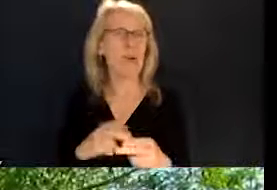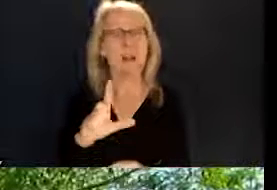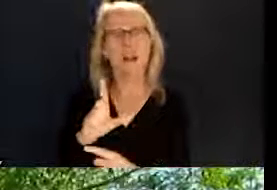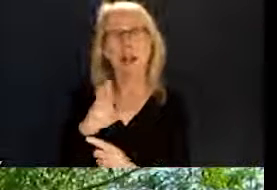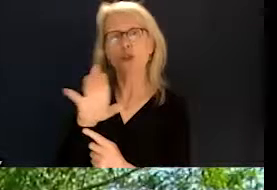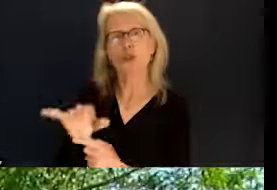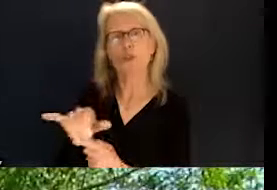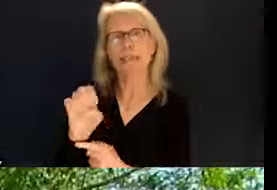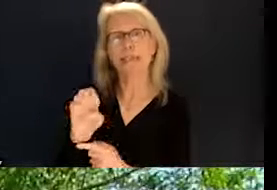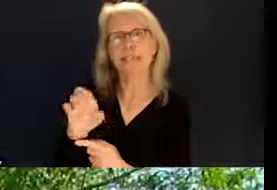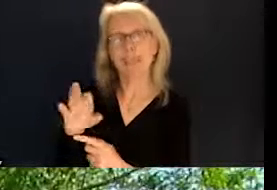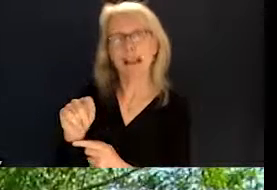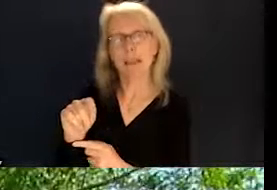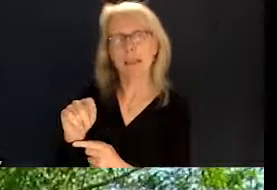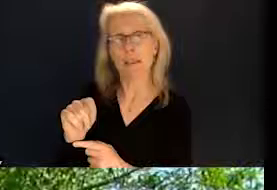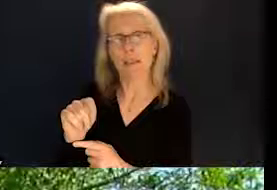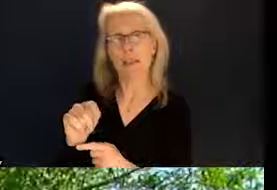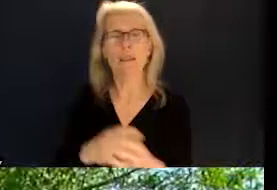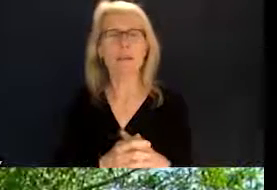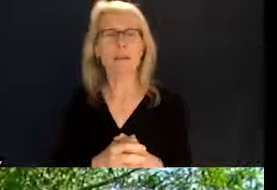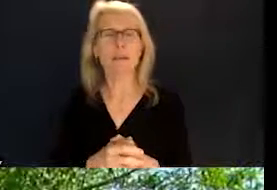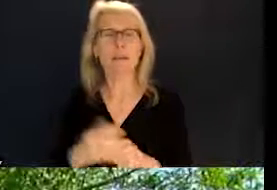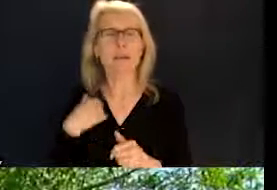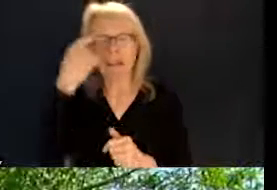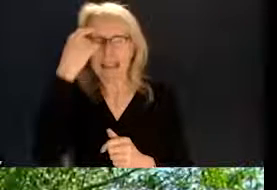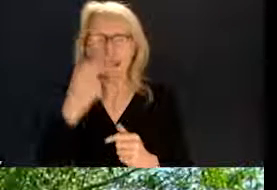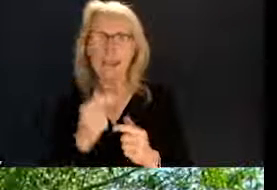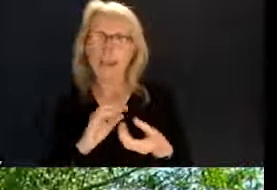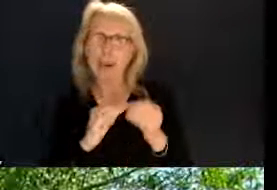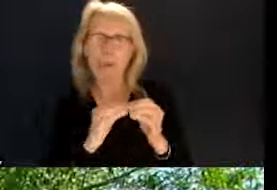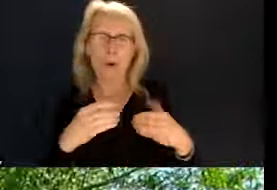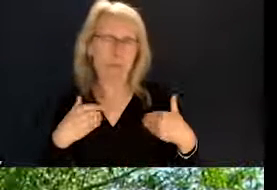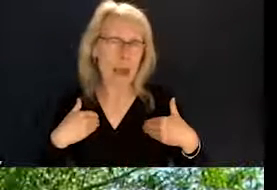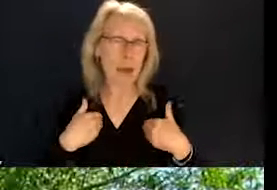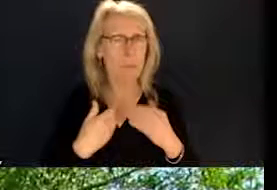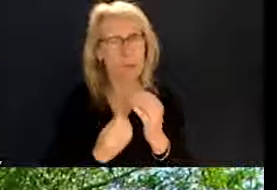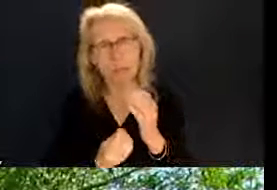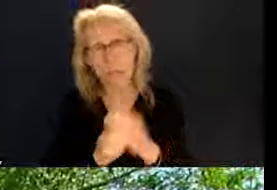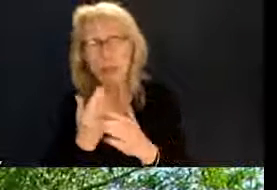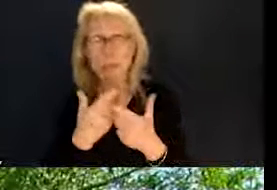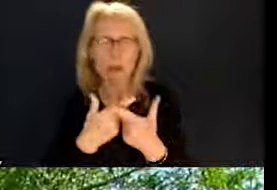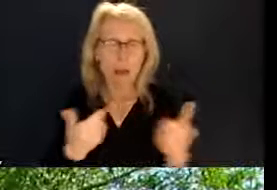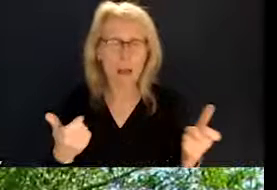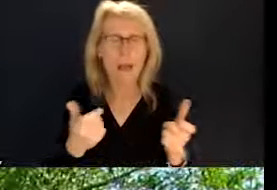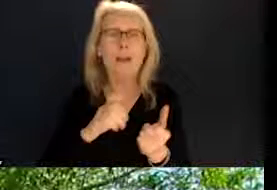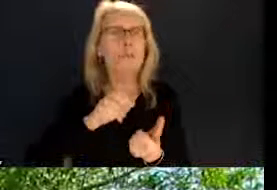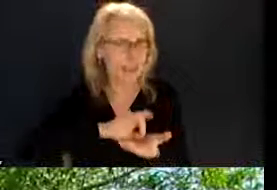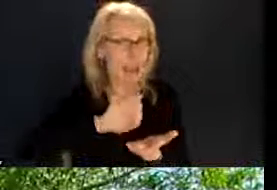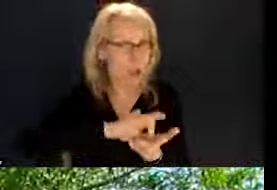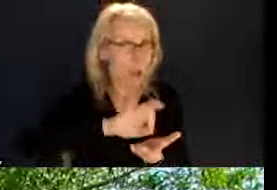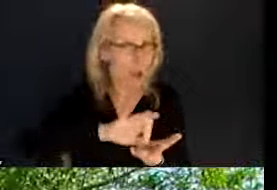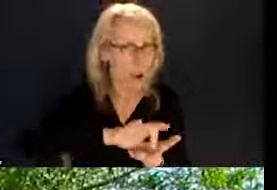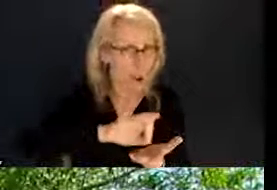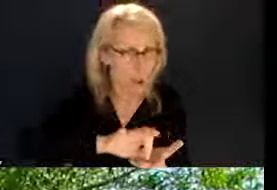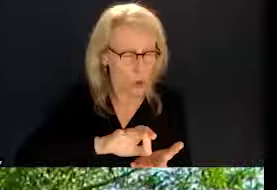effect. This idea that species richness, or the number of species that we're able to document in a given area,